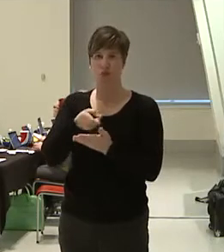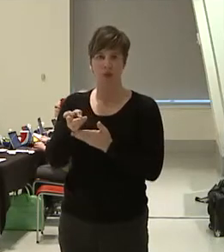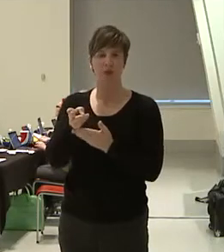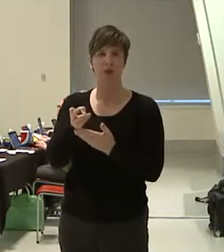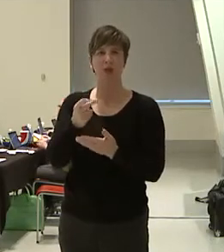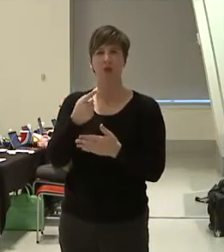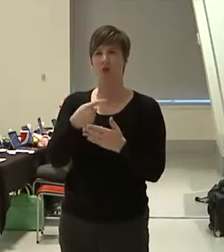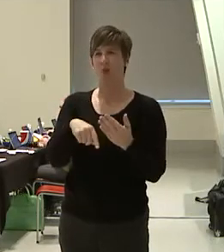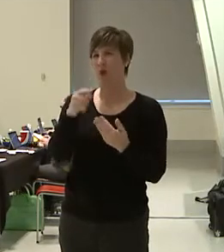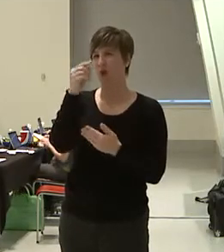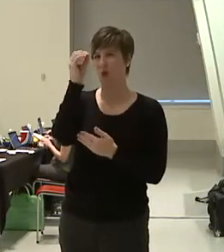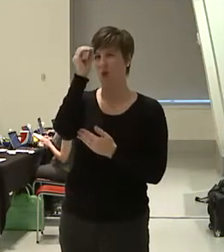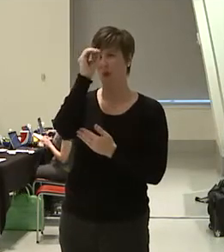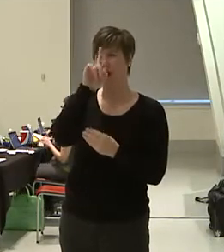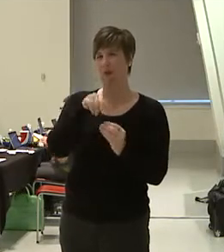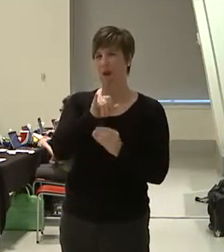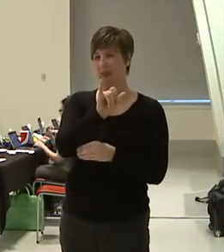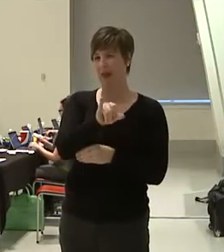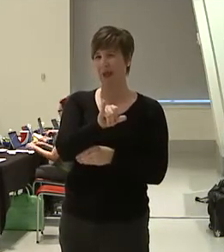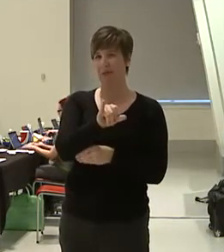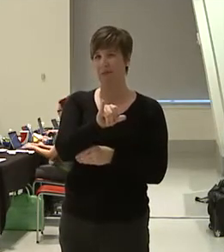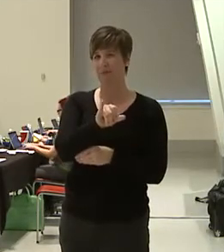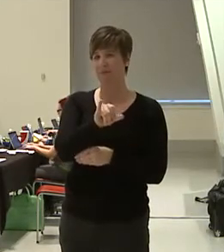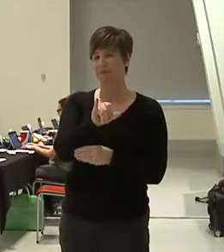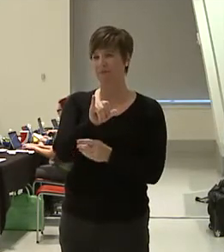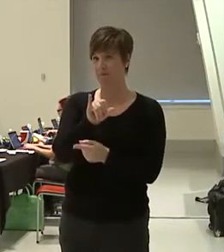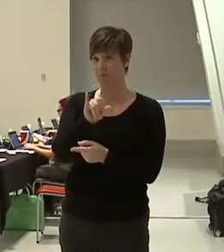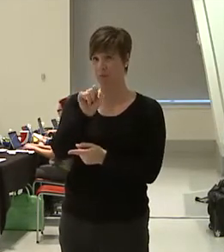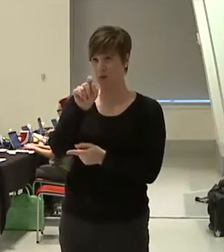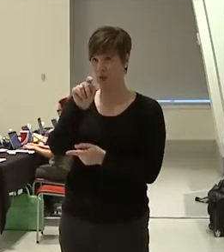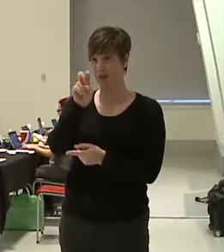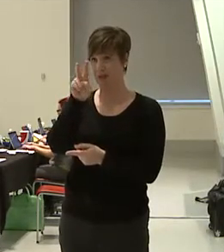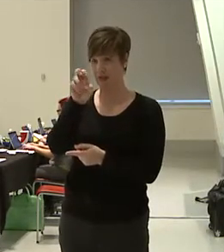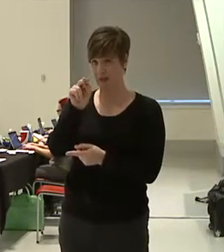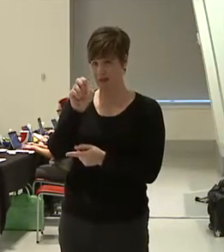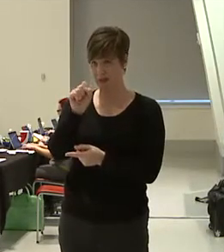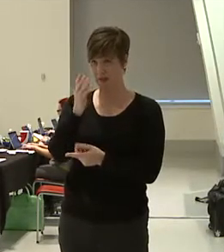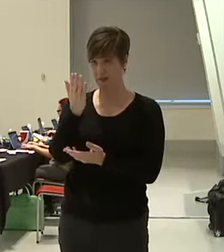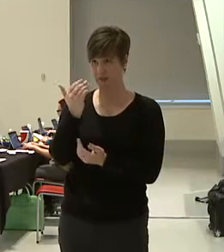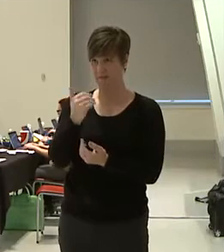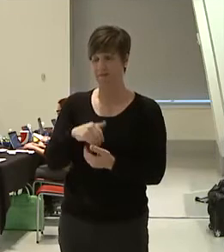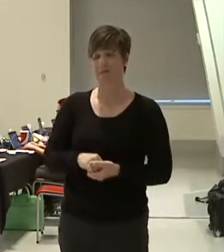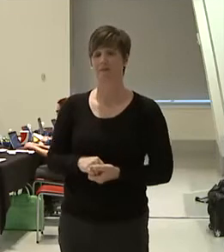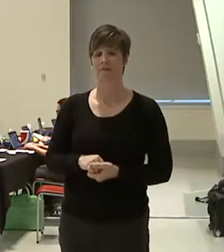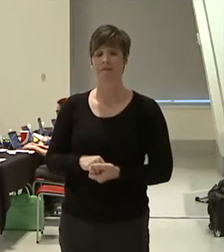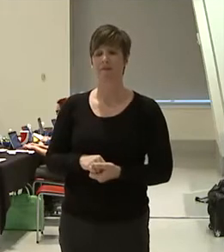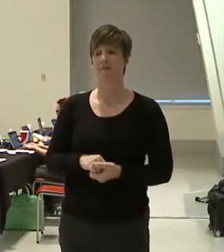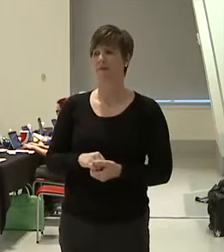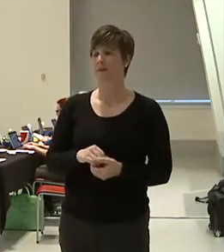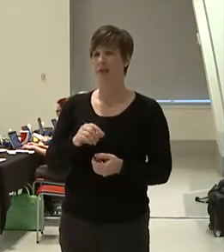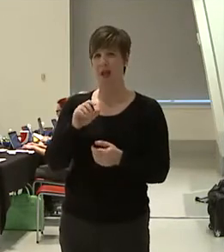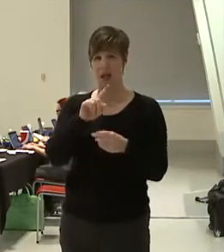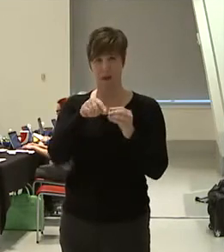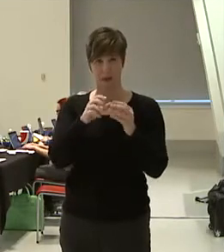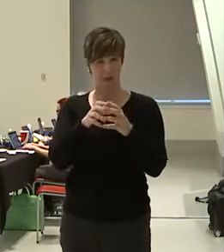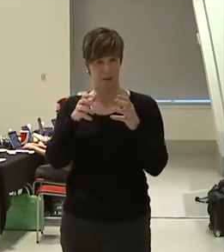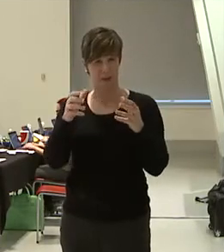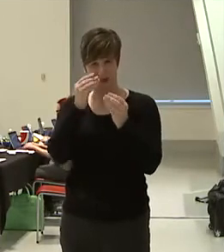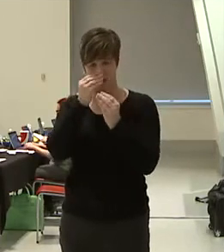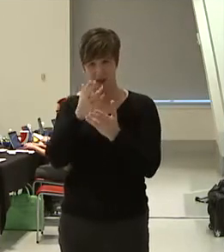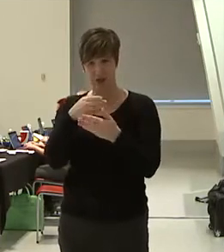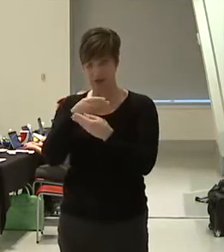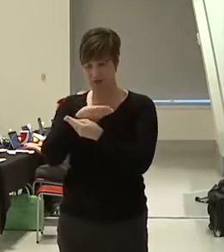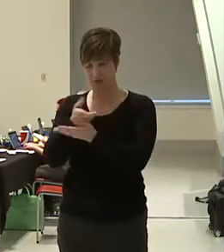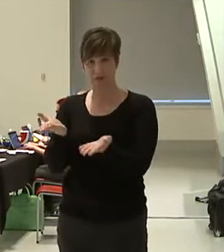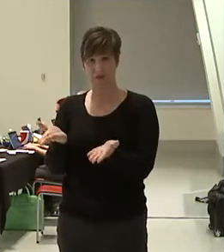thoughts about that? And Ms. Stevens, I was really hoping to get your answer on that. About the amount of information that's put out there? Just